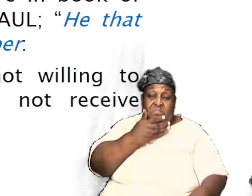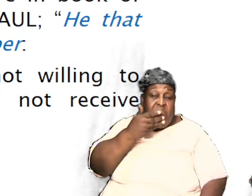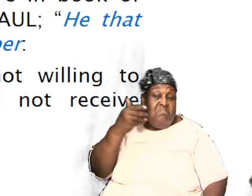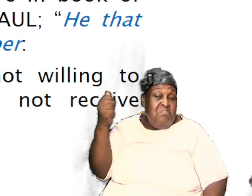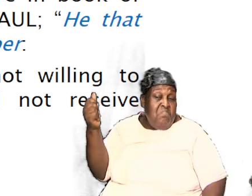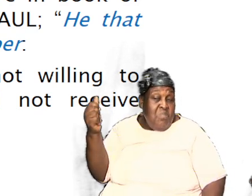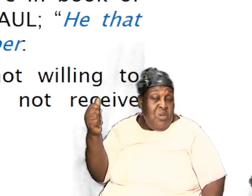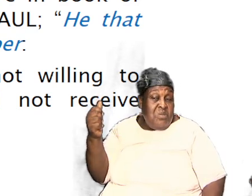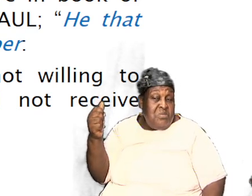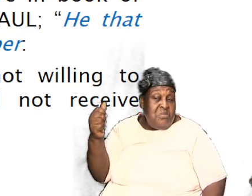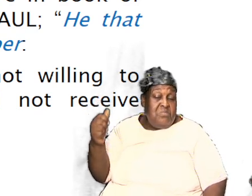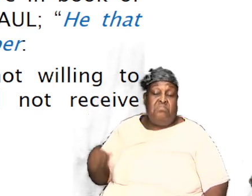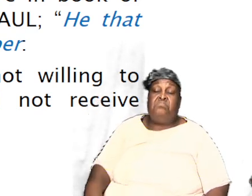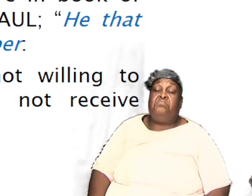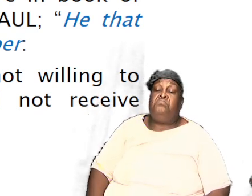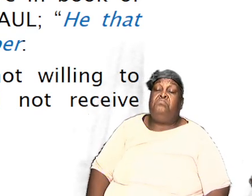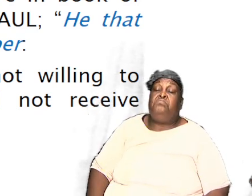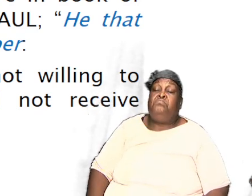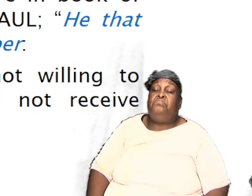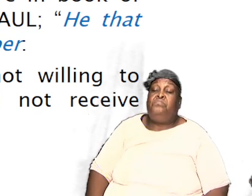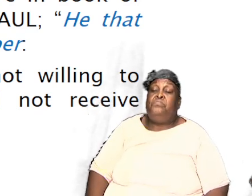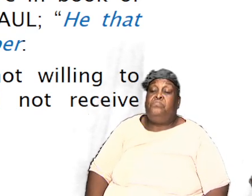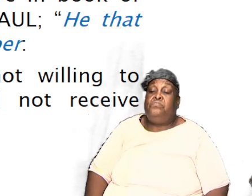of the toys.